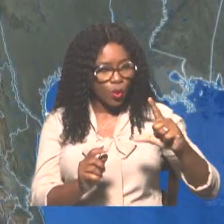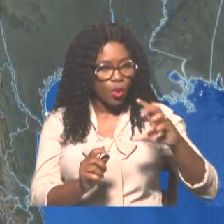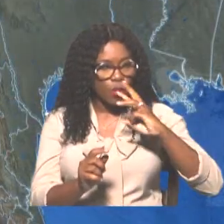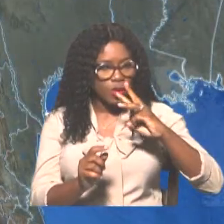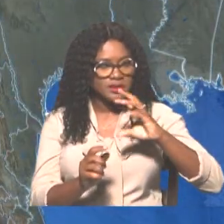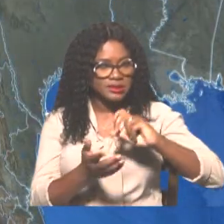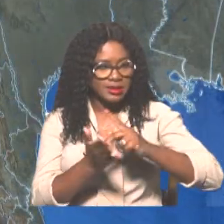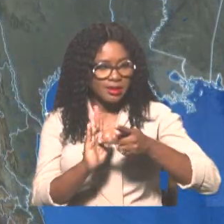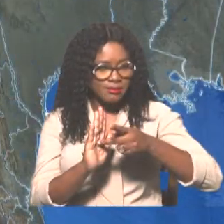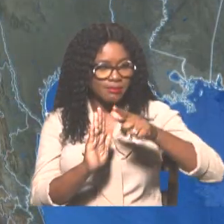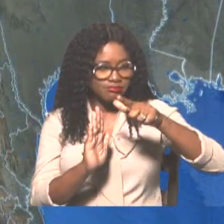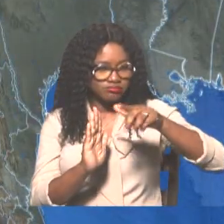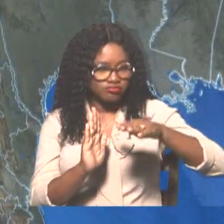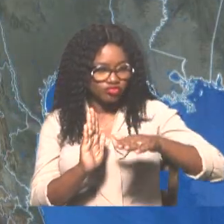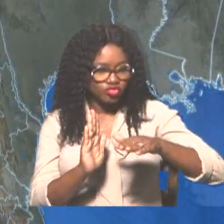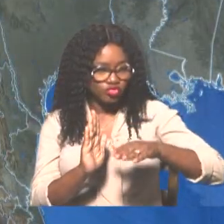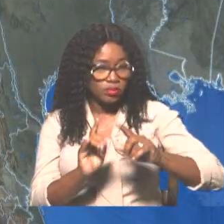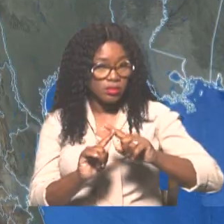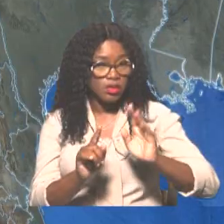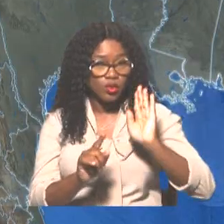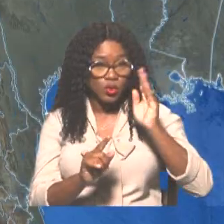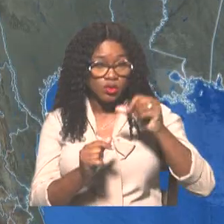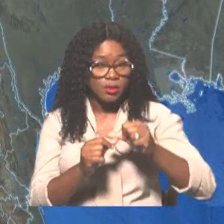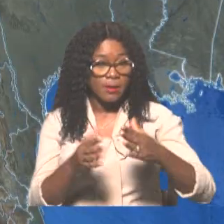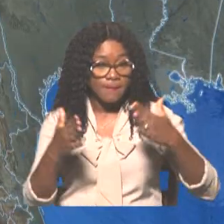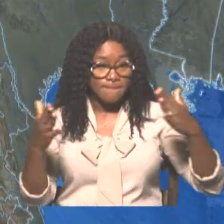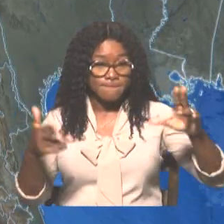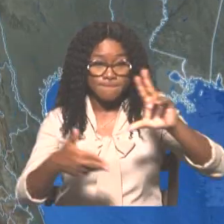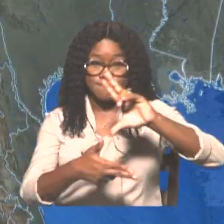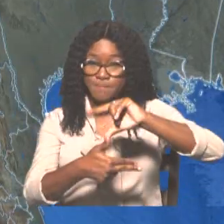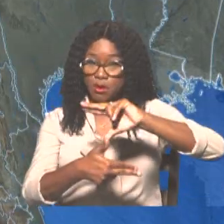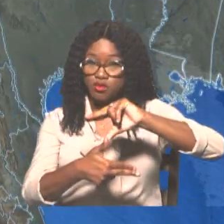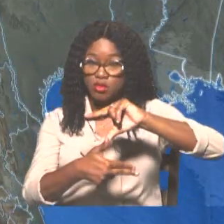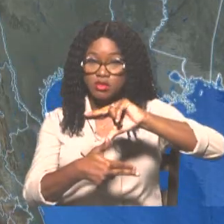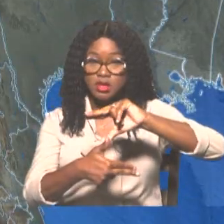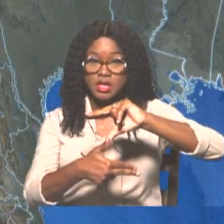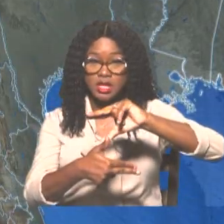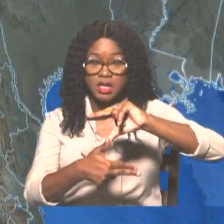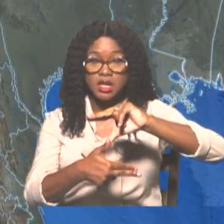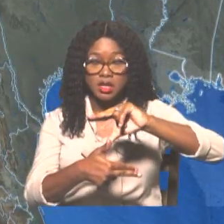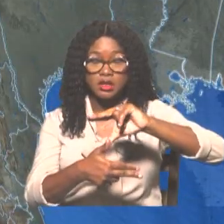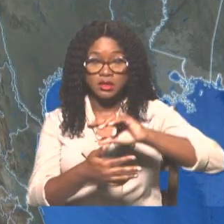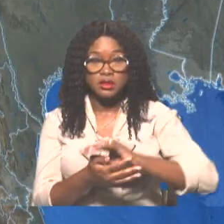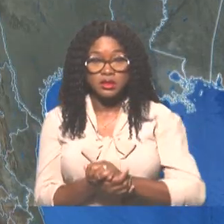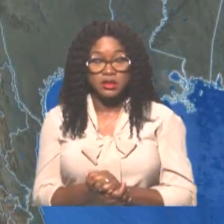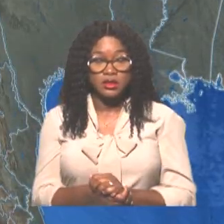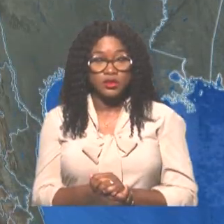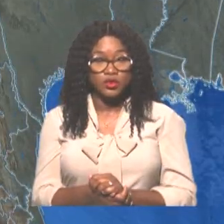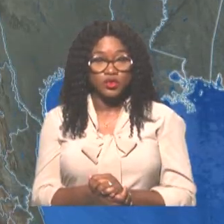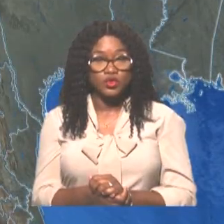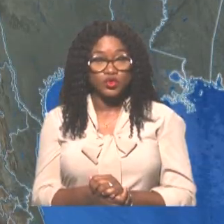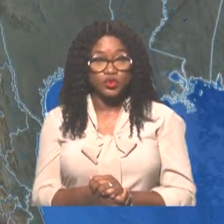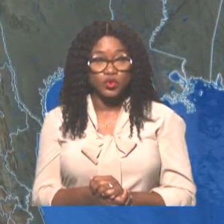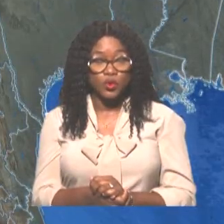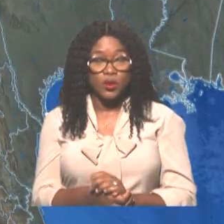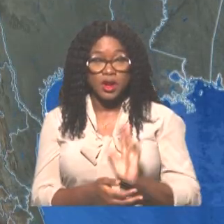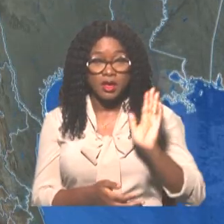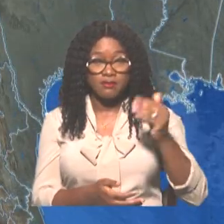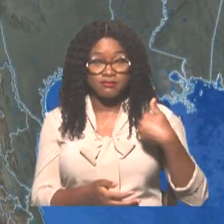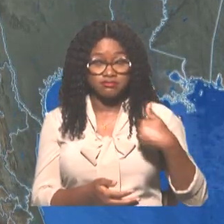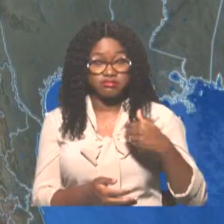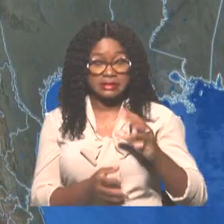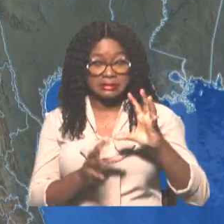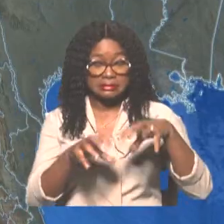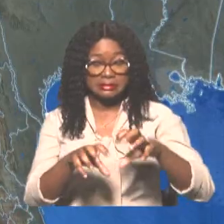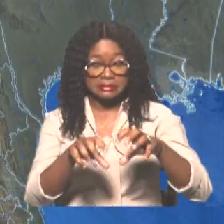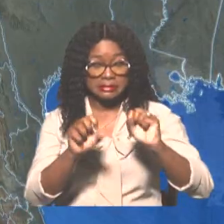strength. Despite this, it will remain a major hurricane with high winds stirring up waters, producing really high sea